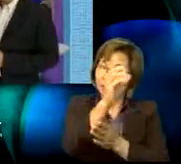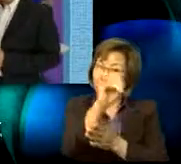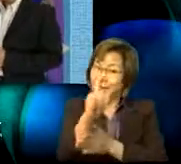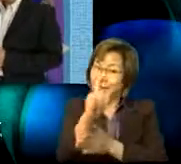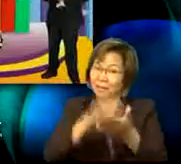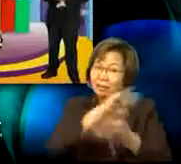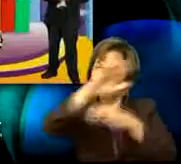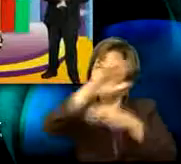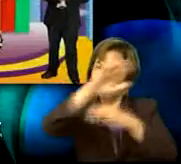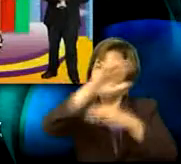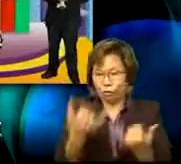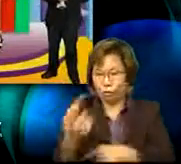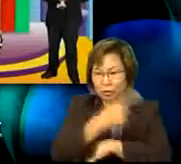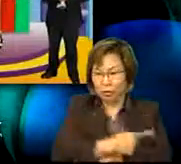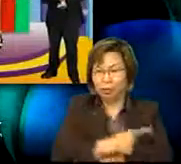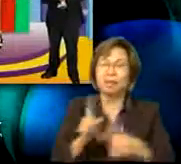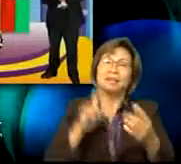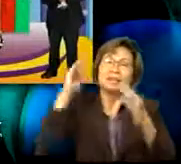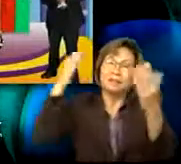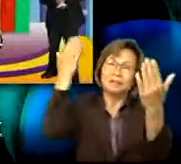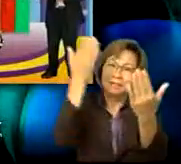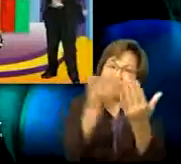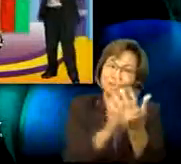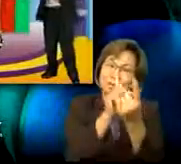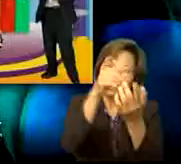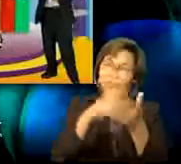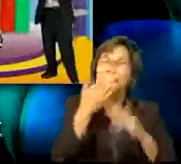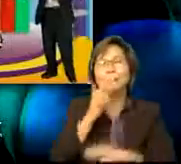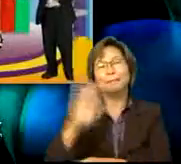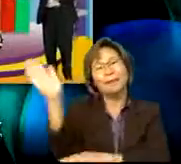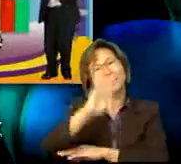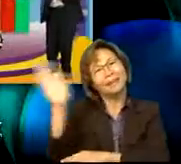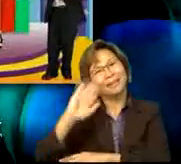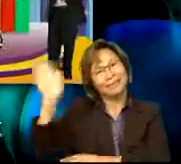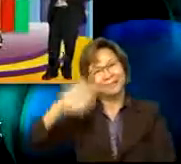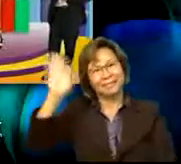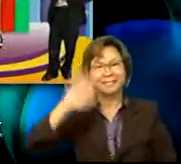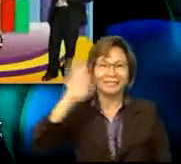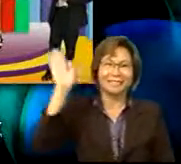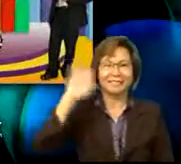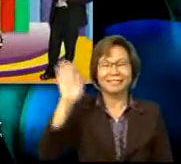All right, Siti. That's all for today. Till we meet again. Bye-bye. Bye.